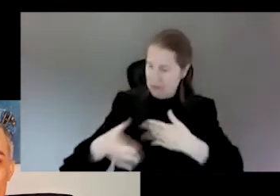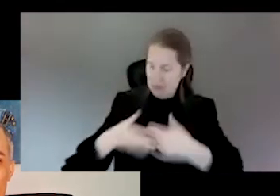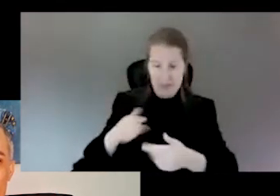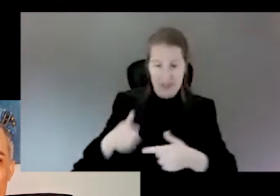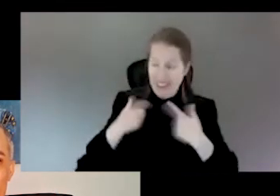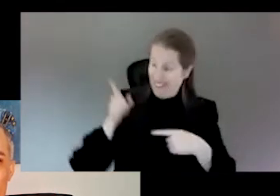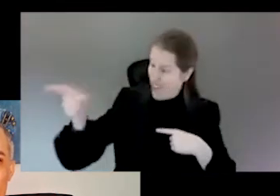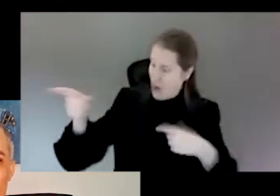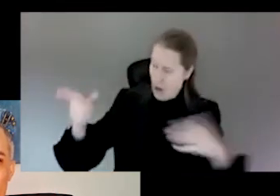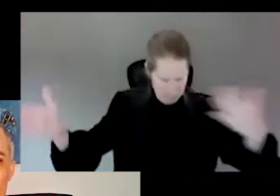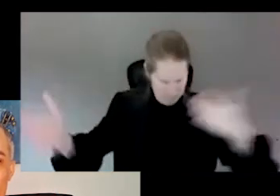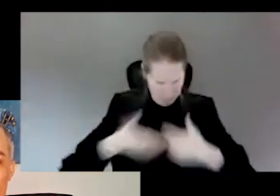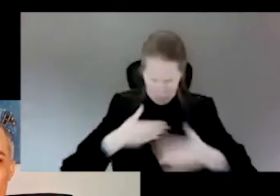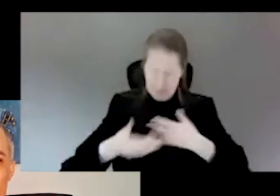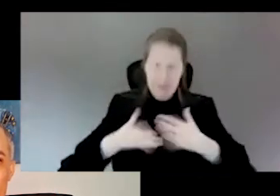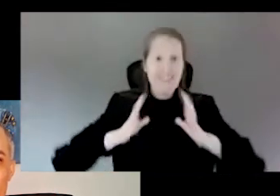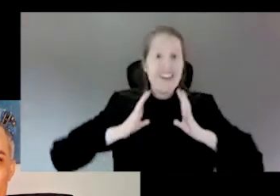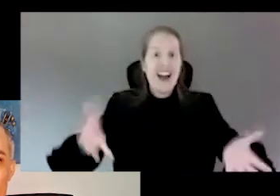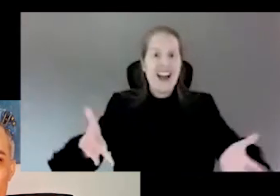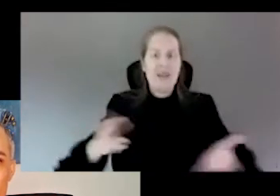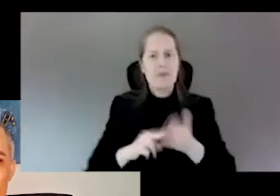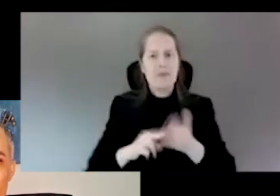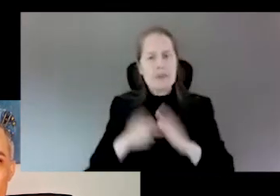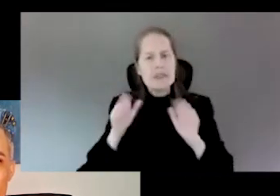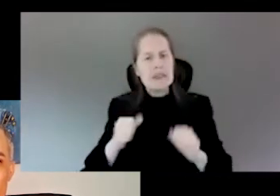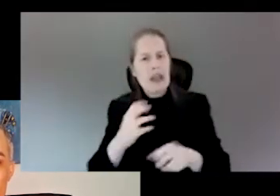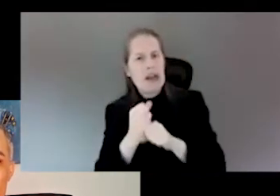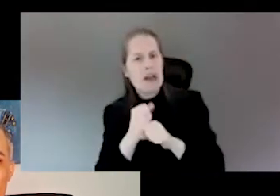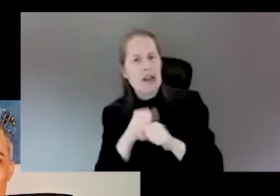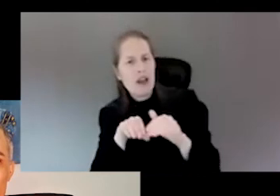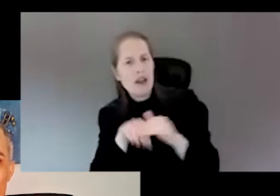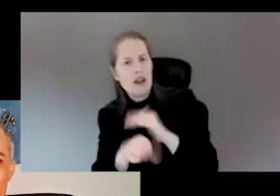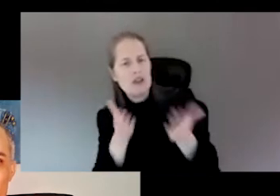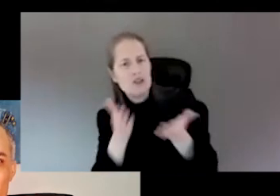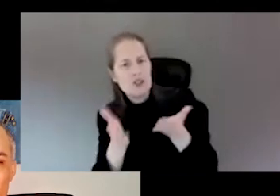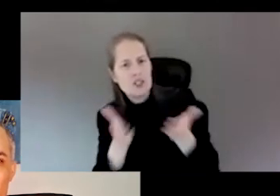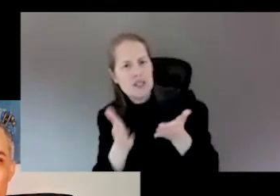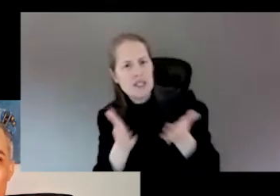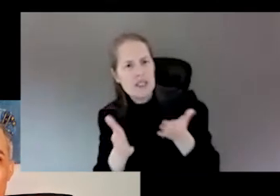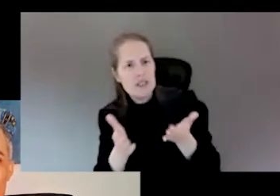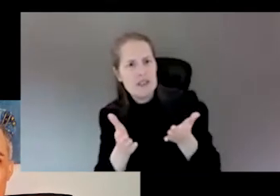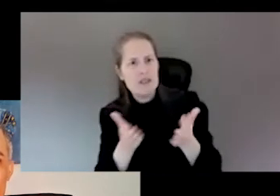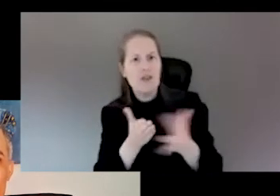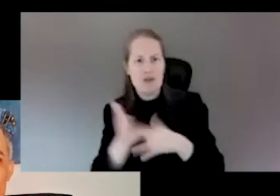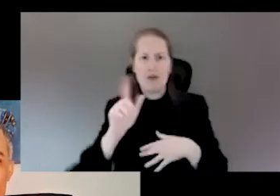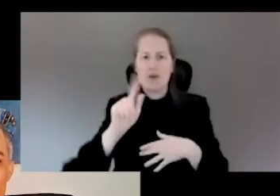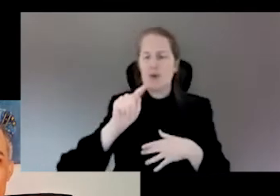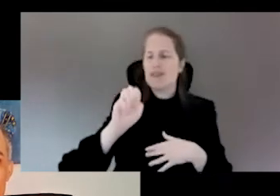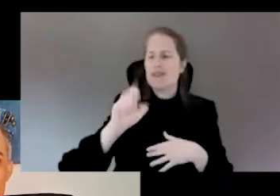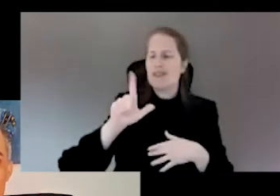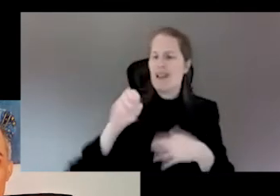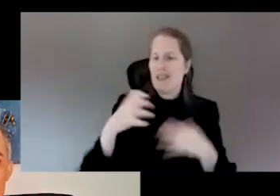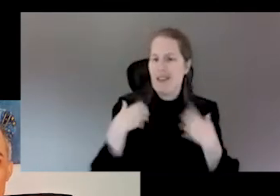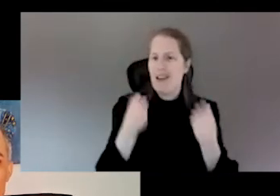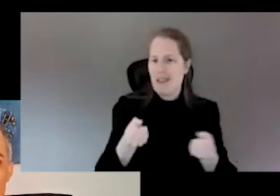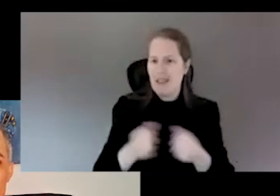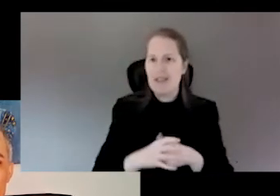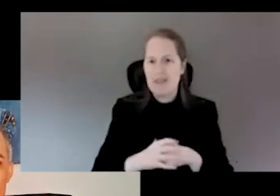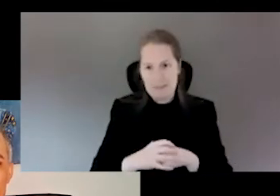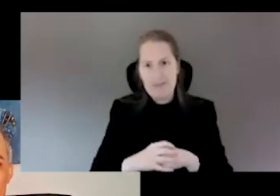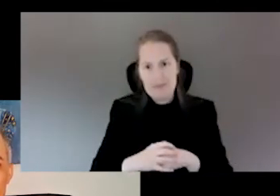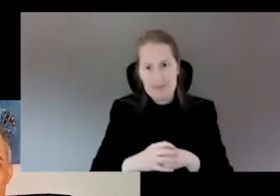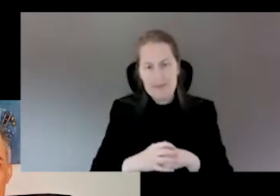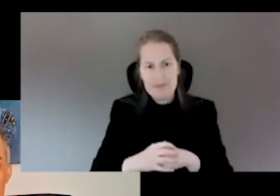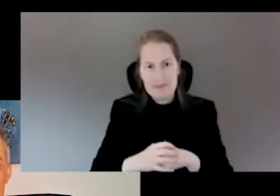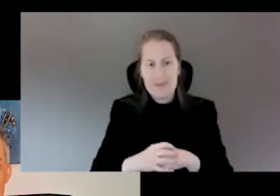access to patients who live far, far away from us through the use of telehealth. And we're addressing all of the telehealth issues